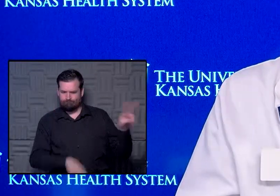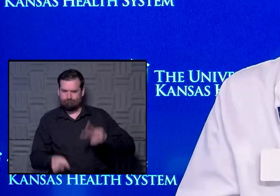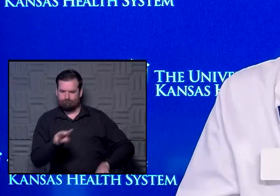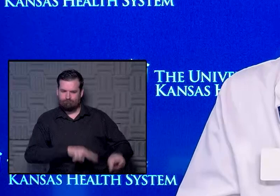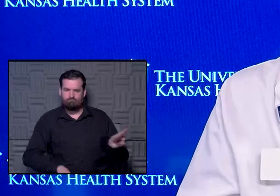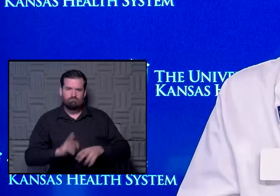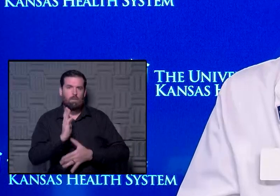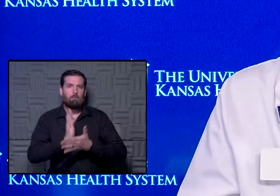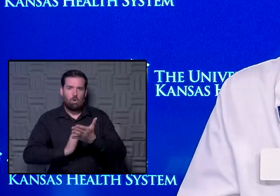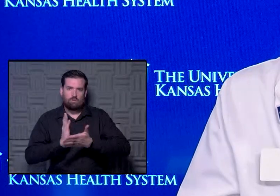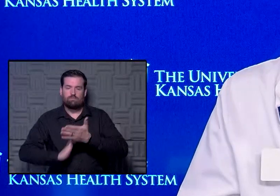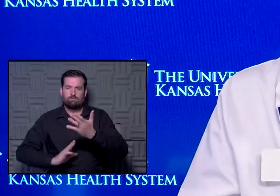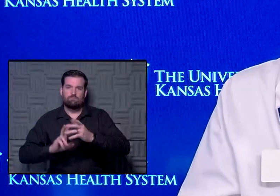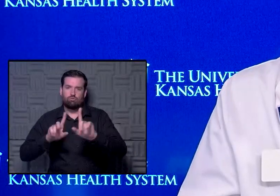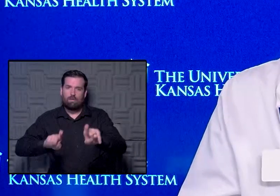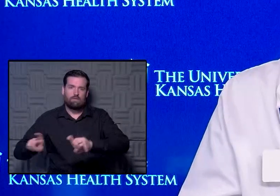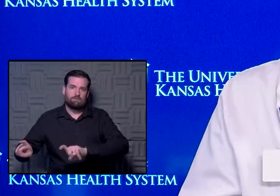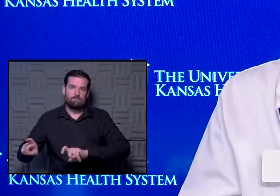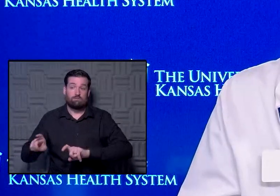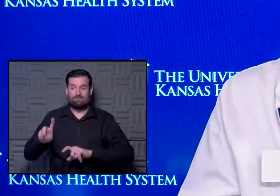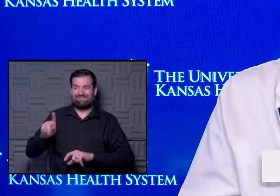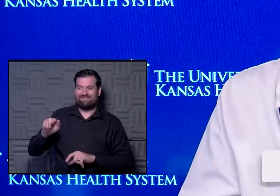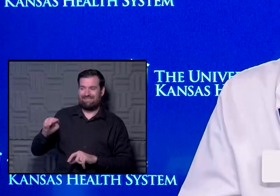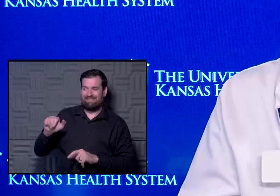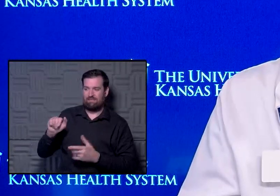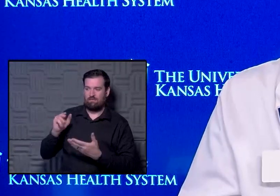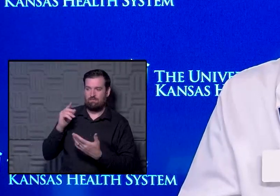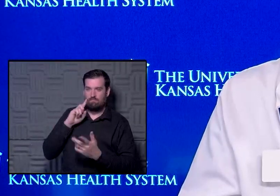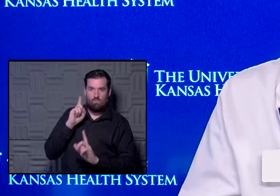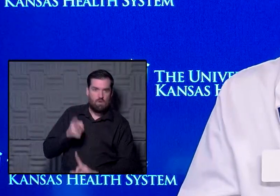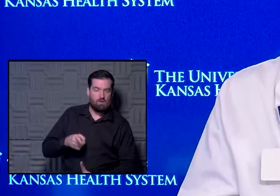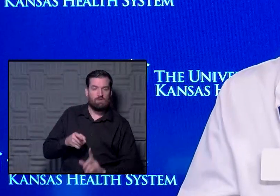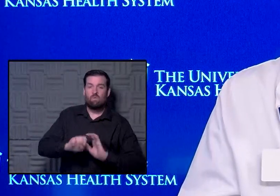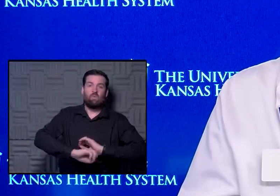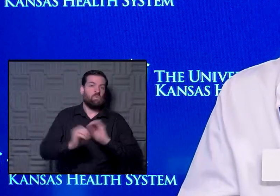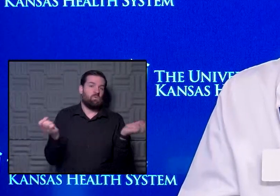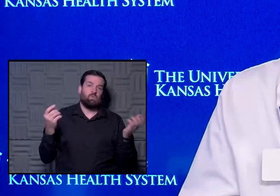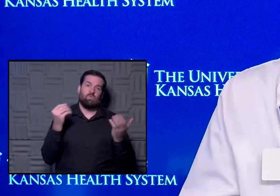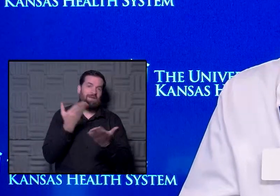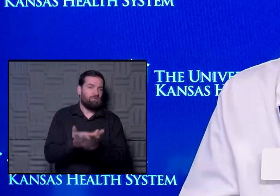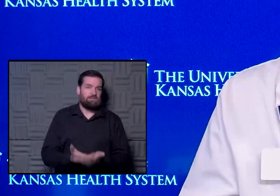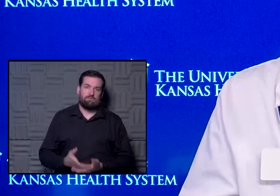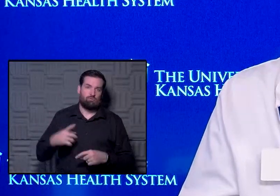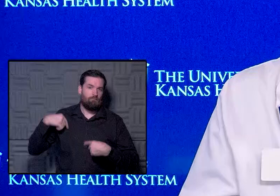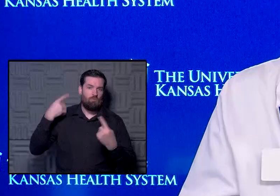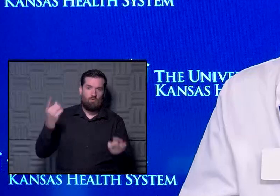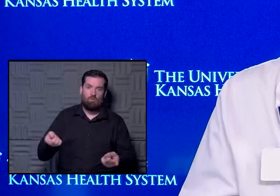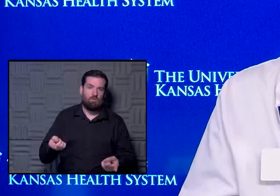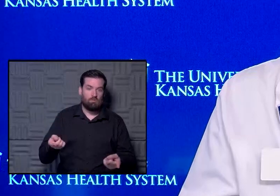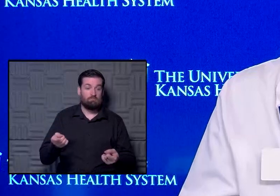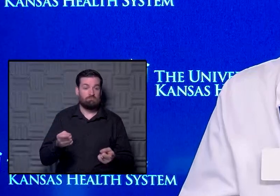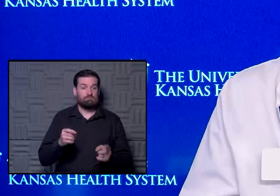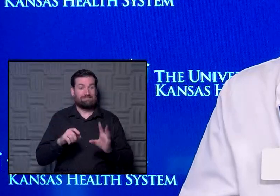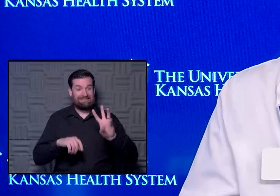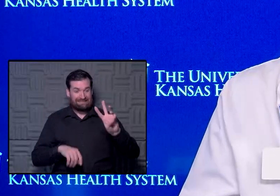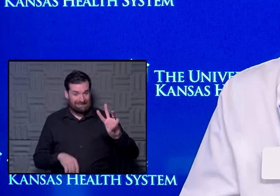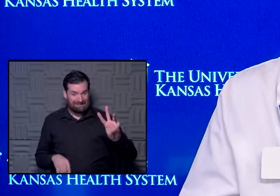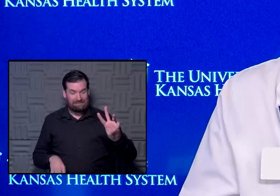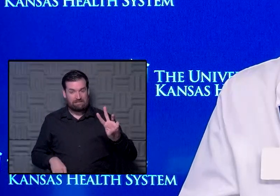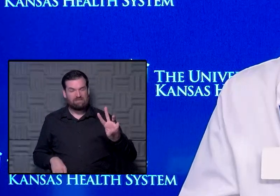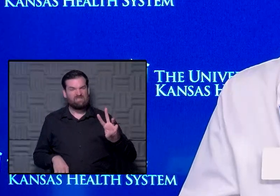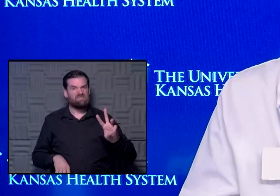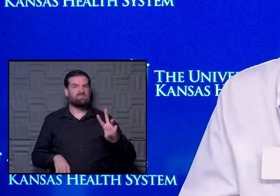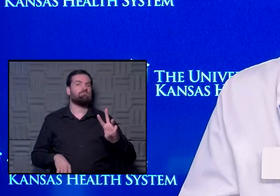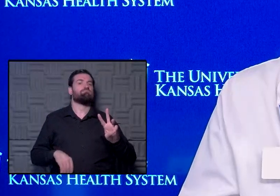an endpoint in the vaccine trials. And to Dana's point, we've got no evidence so far that any of these 6 that are sort of